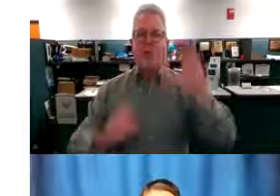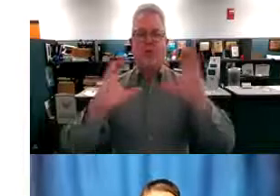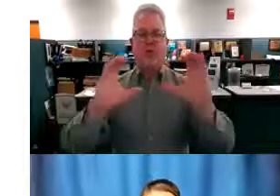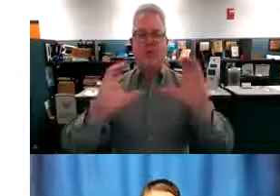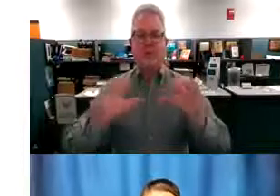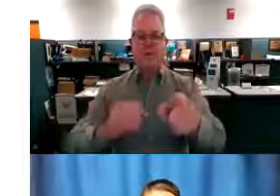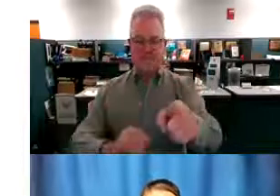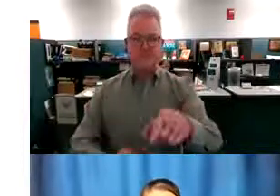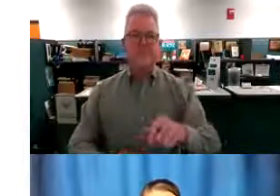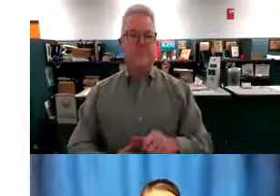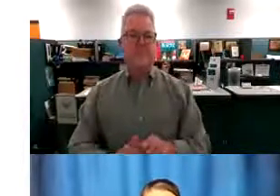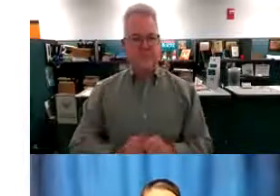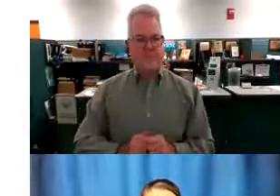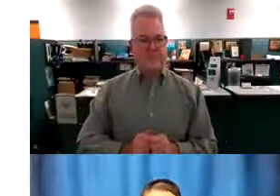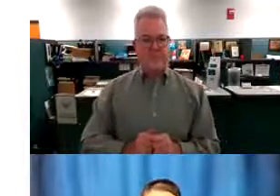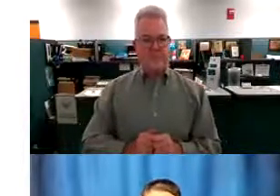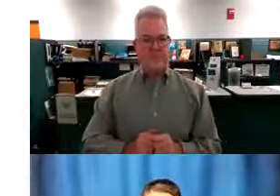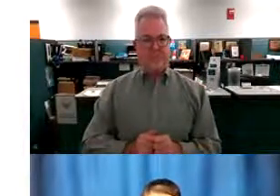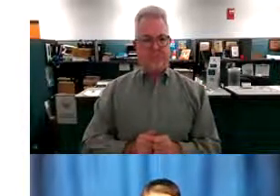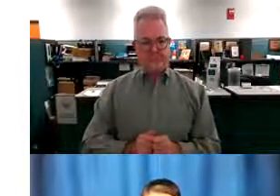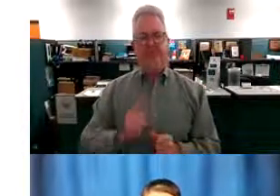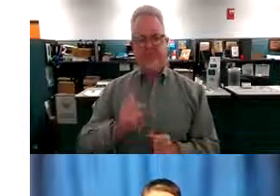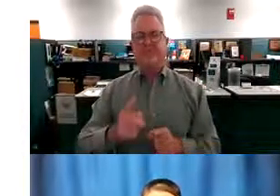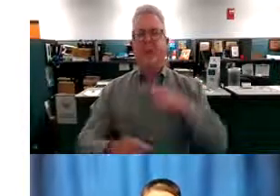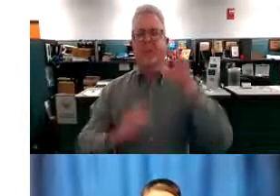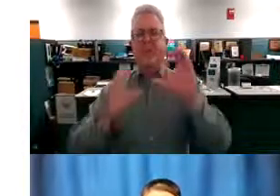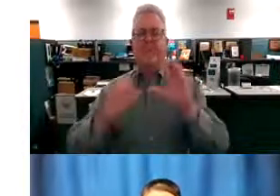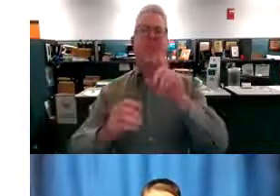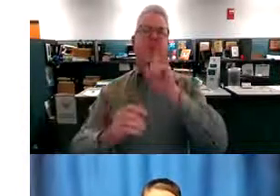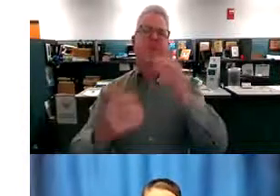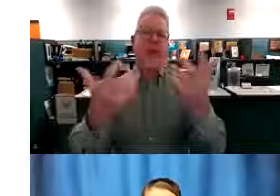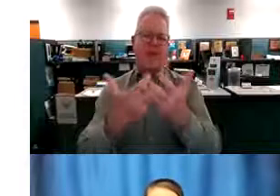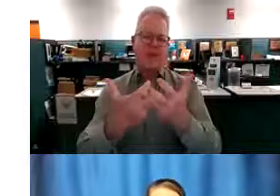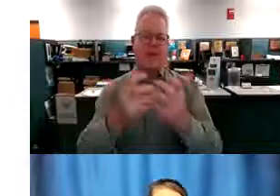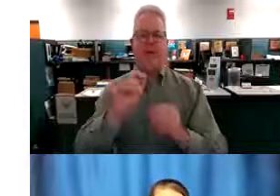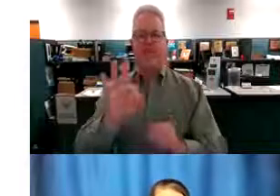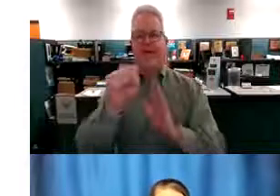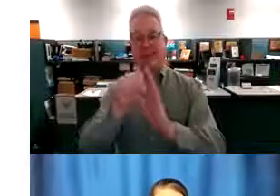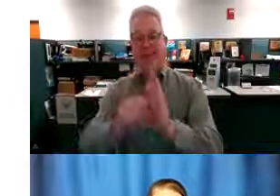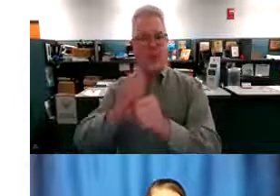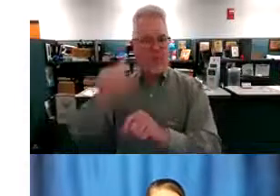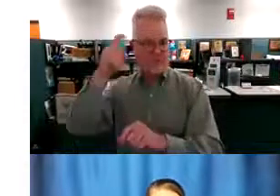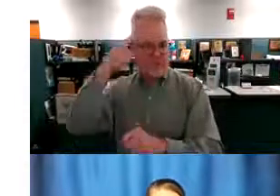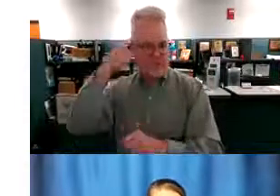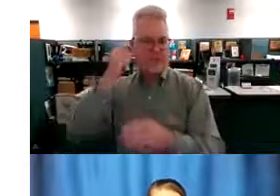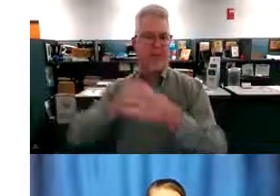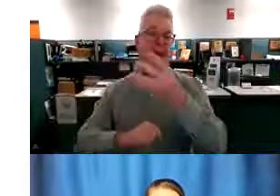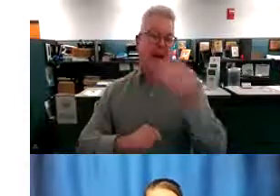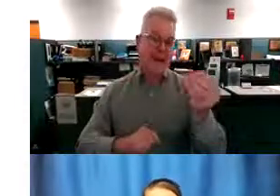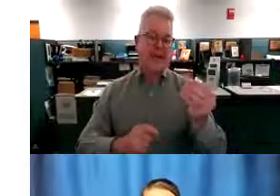the second part of that was the public communications. And regarding public communications, we're talking